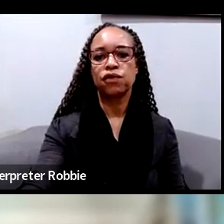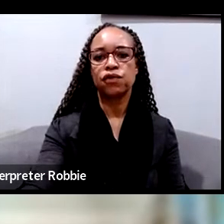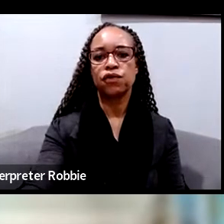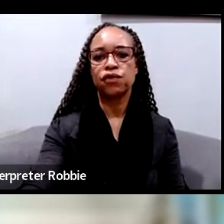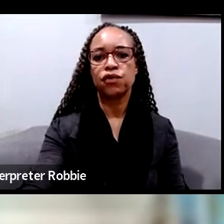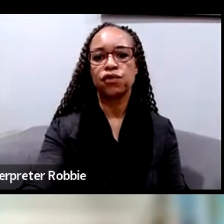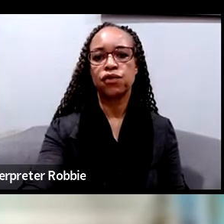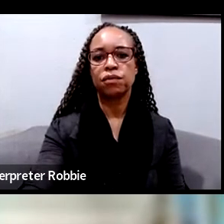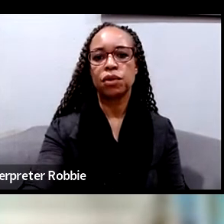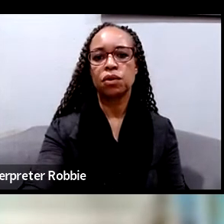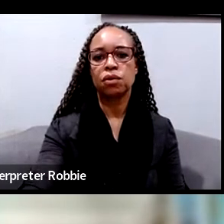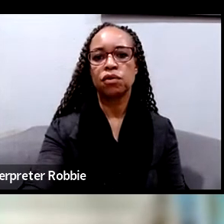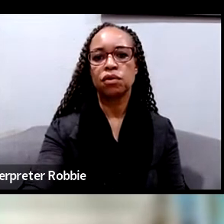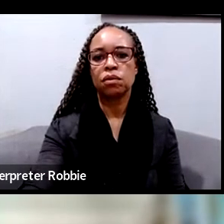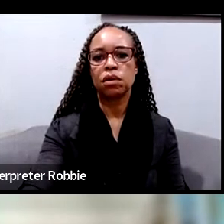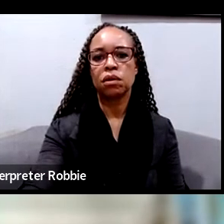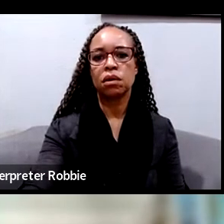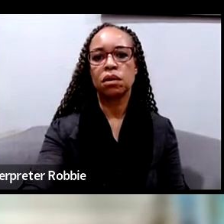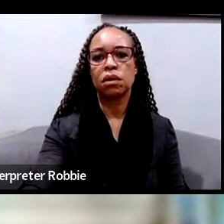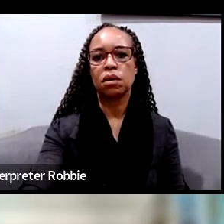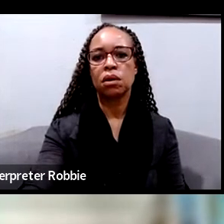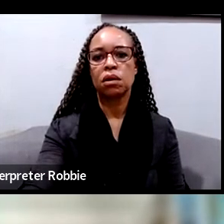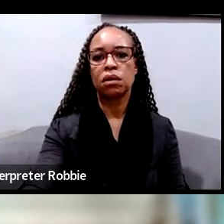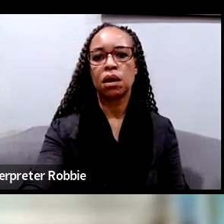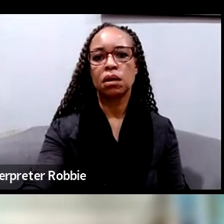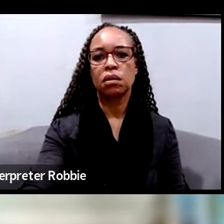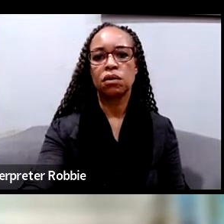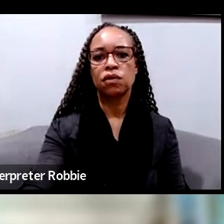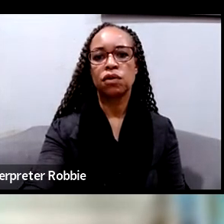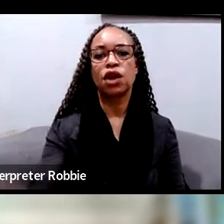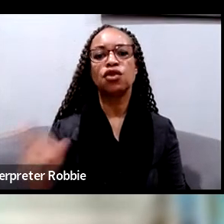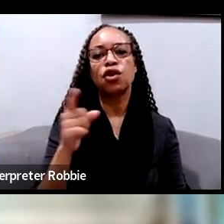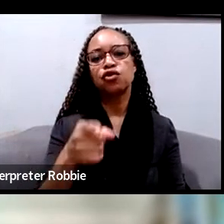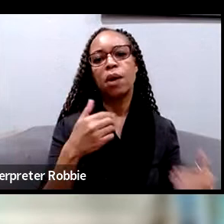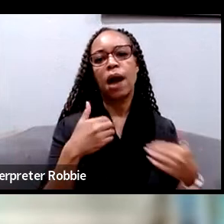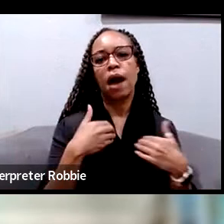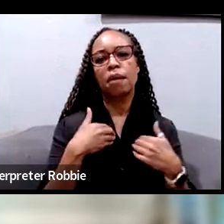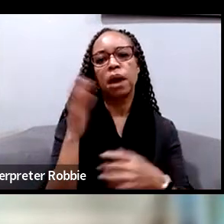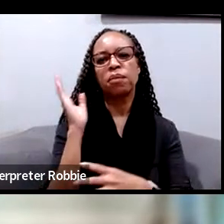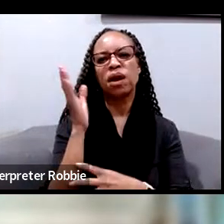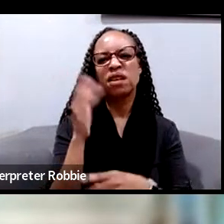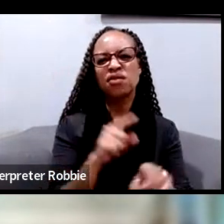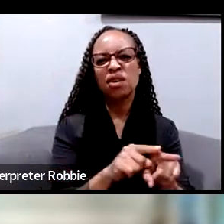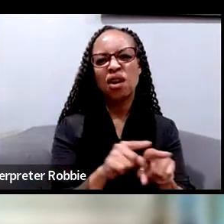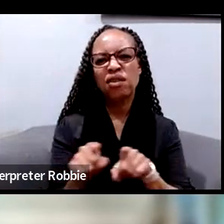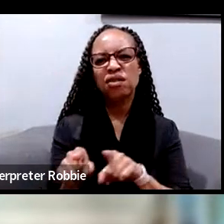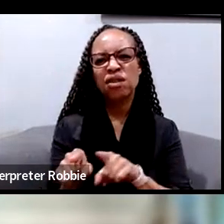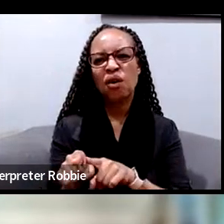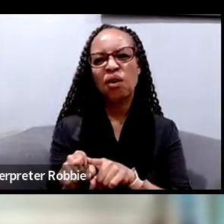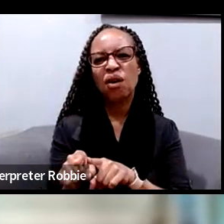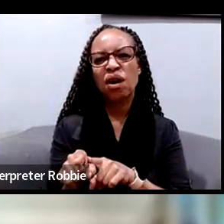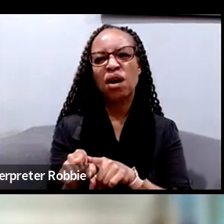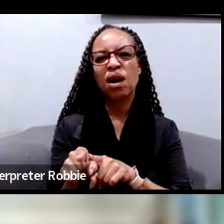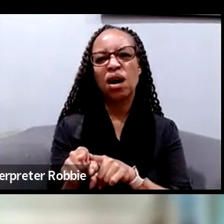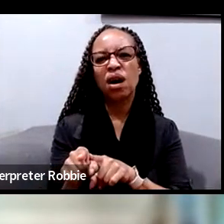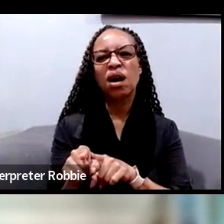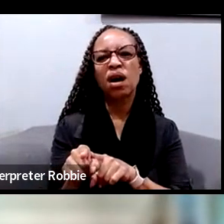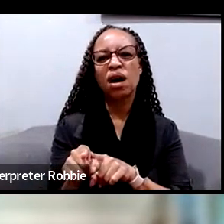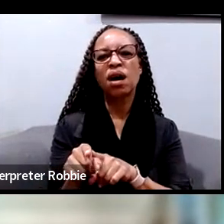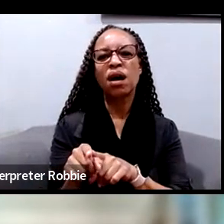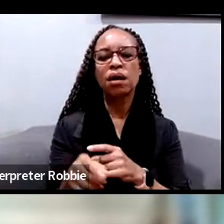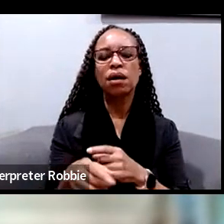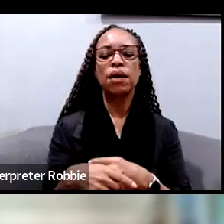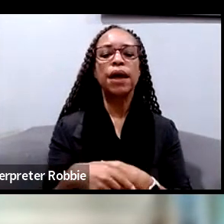do that? You also have my presentation, so. Just tried to change the settings. Can you let me know if you